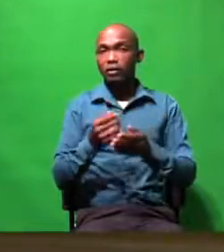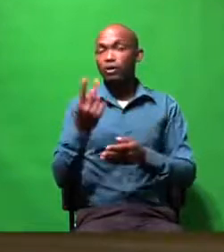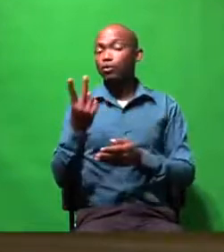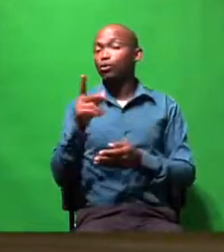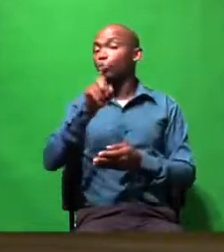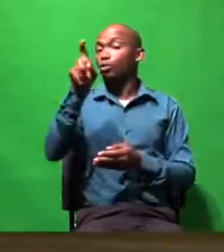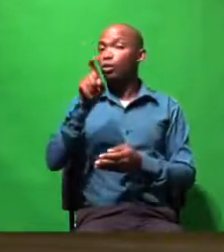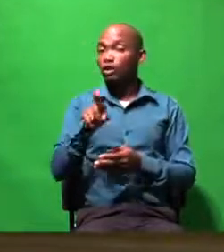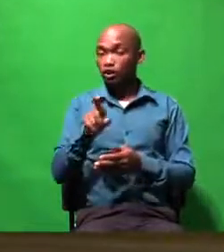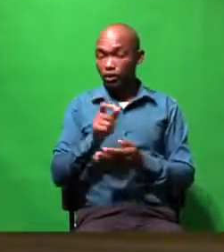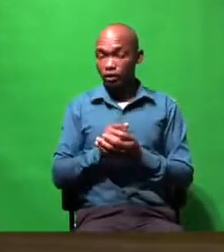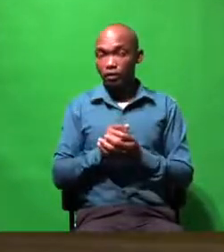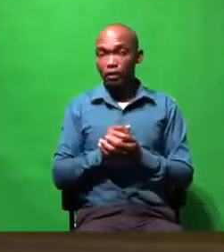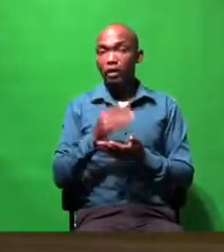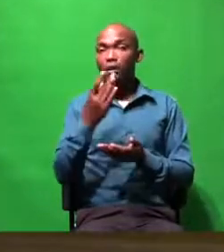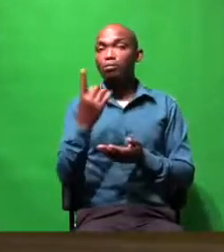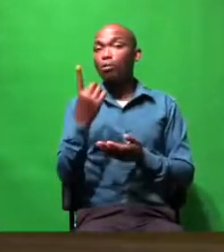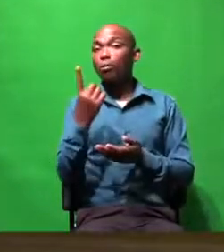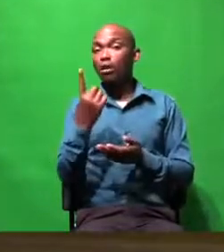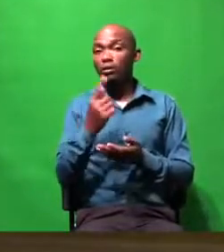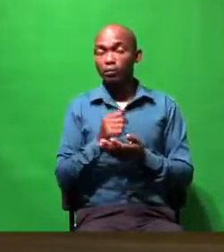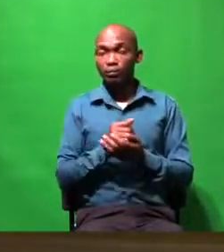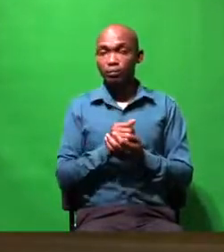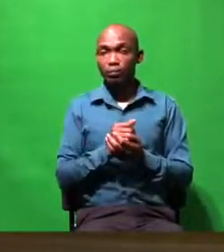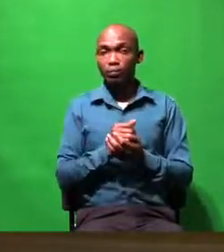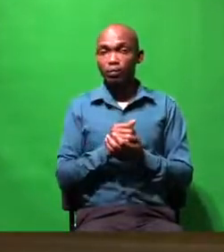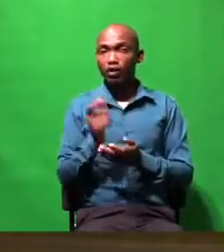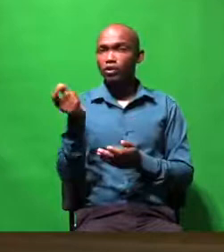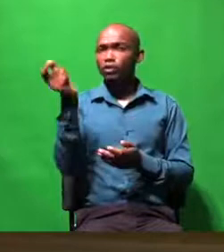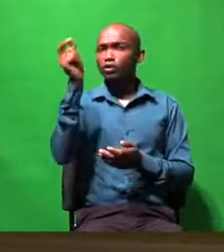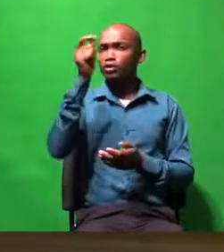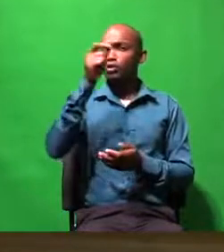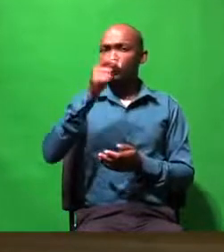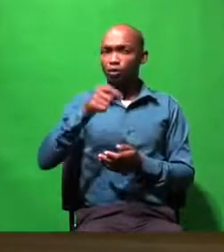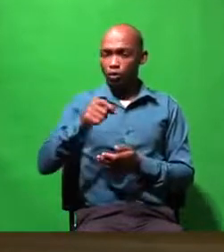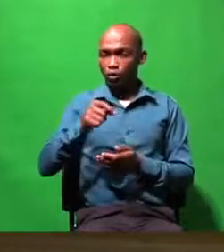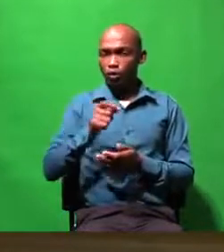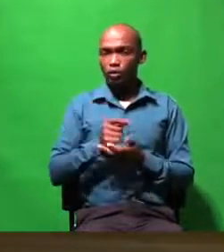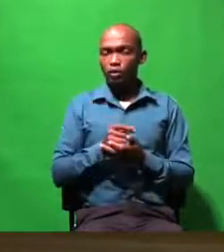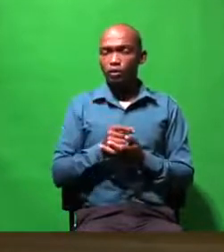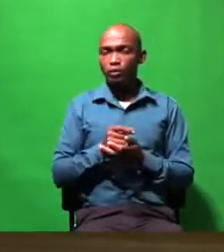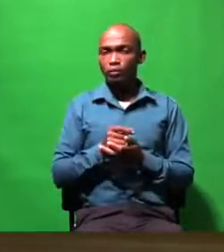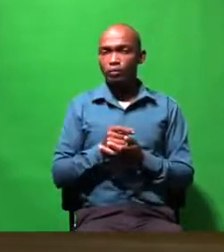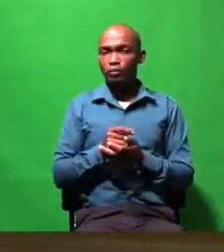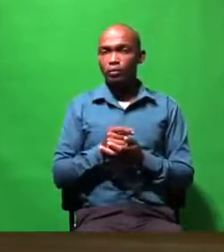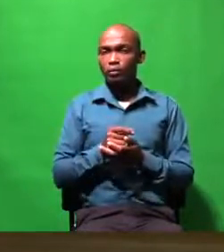questions. Number one, draw the